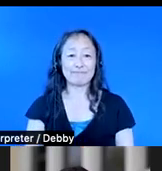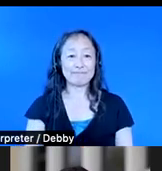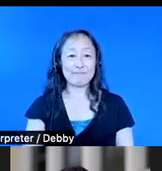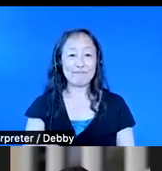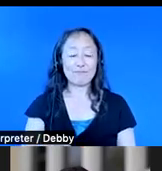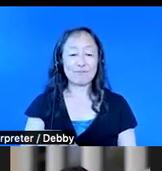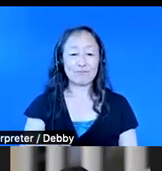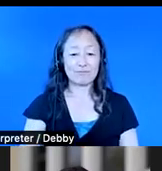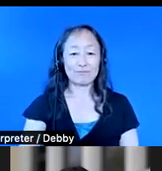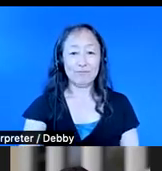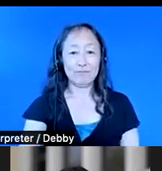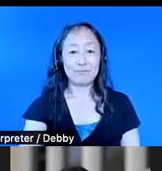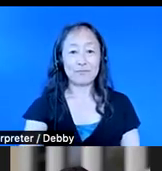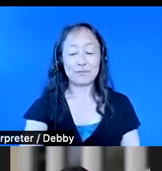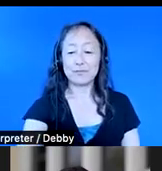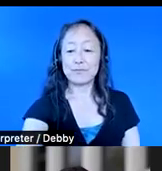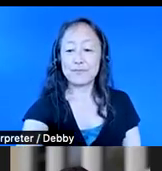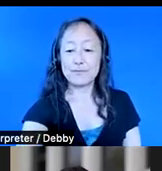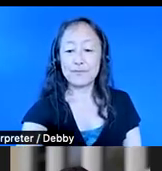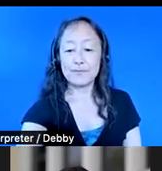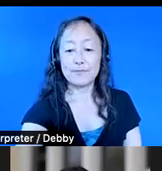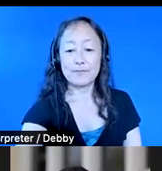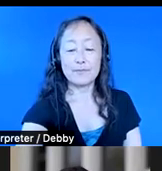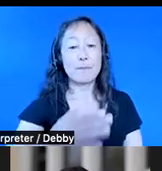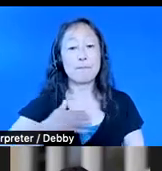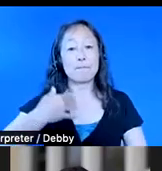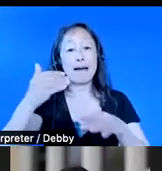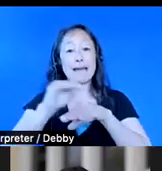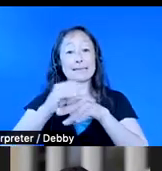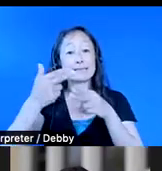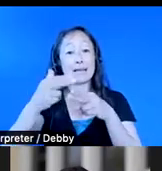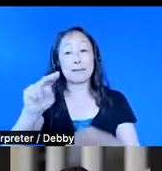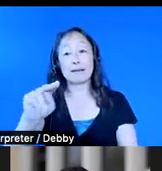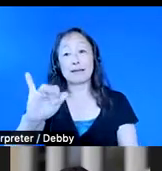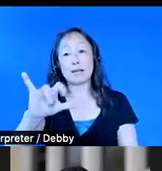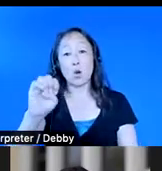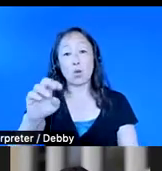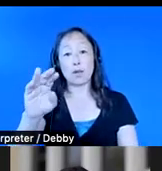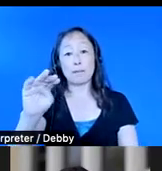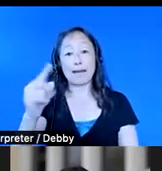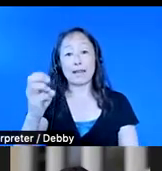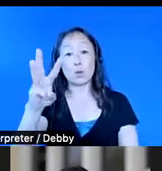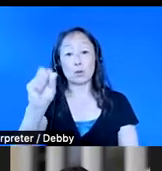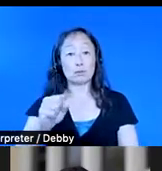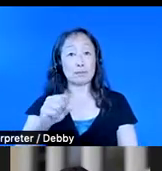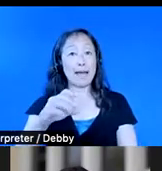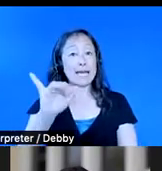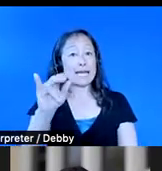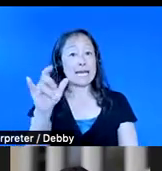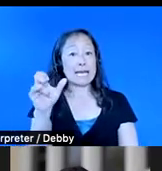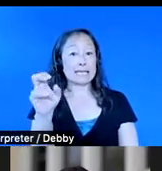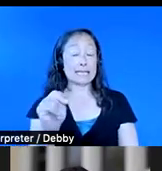in Dunjaba. My English name is Nicole Matthews, and my Indian name is Spirit Bird